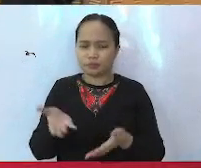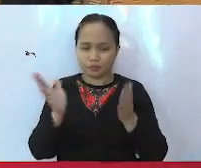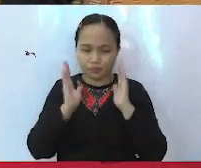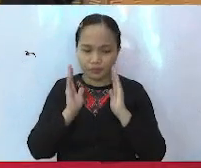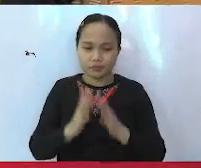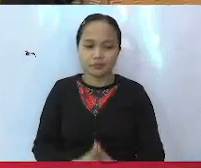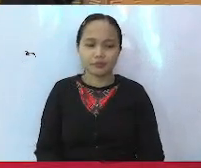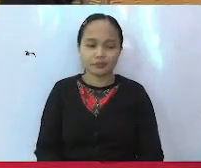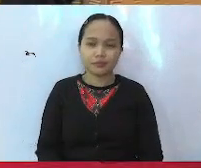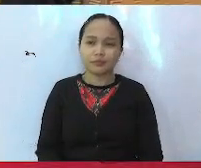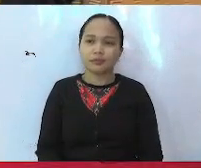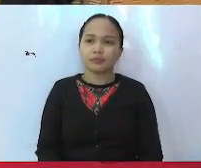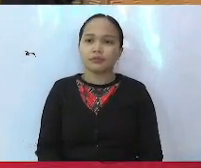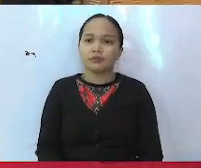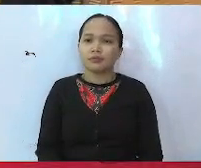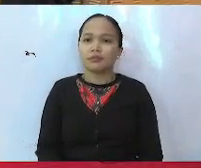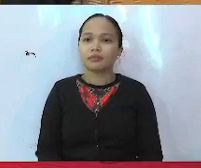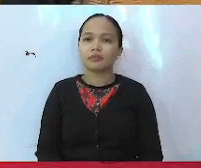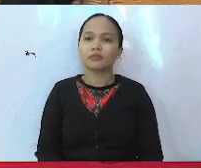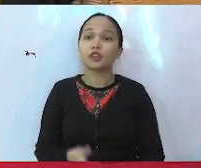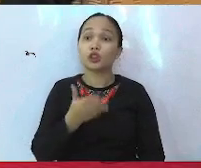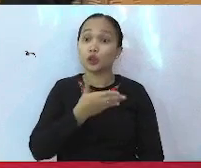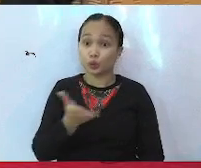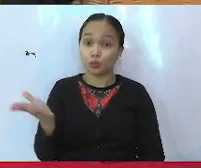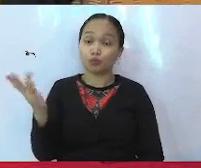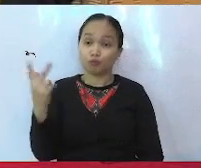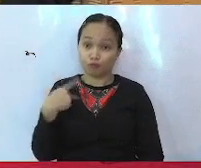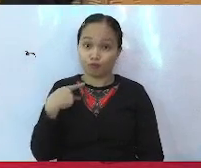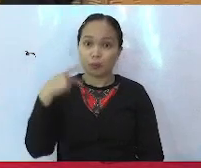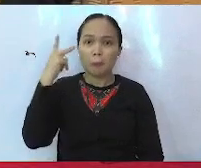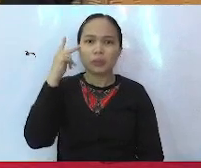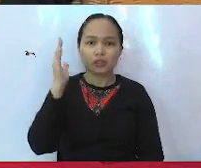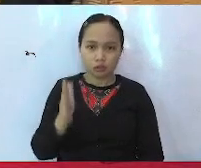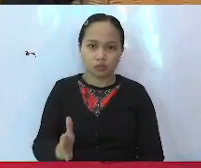okay? You have a pastor.